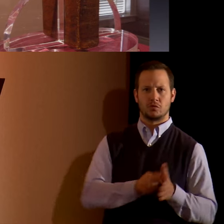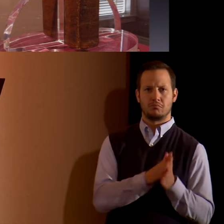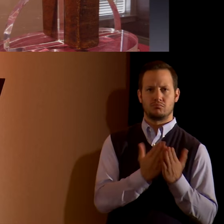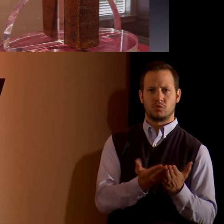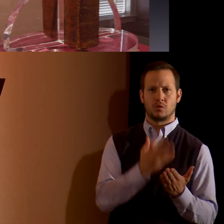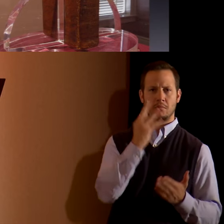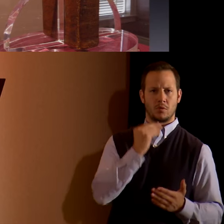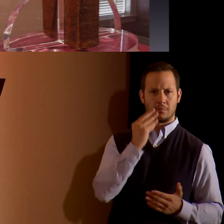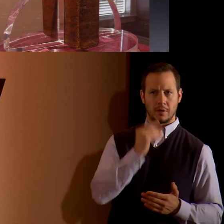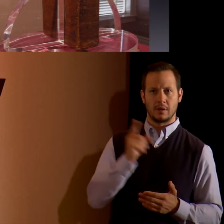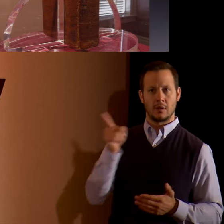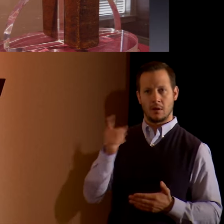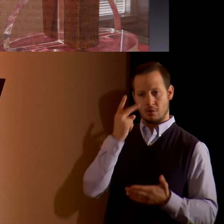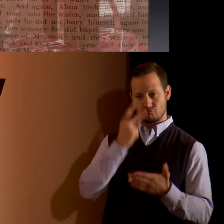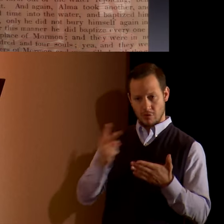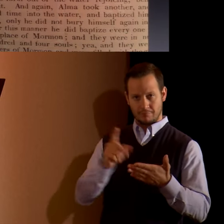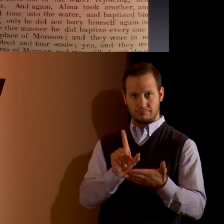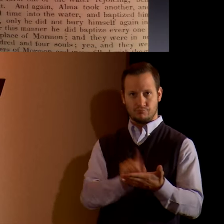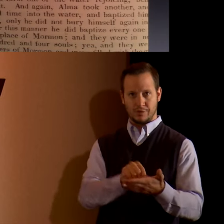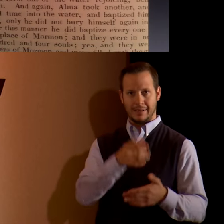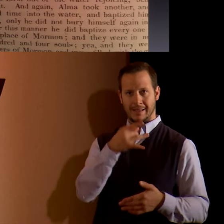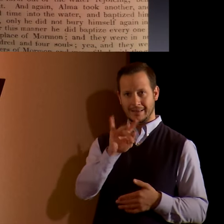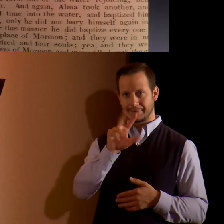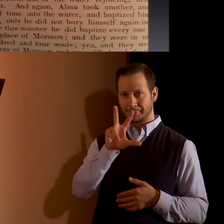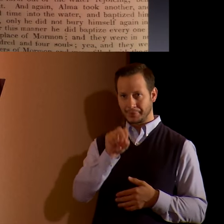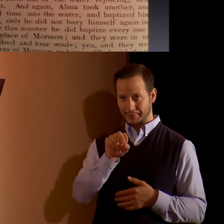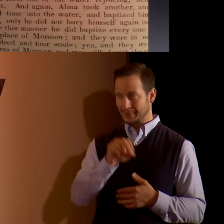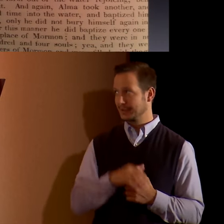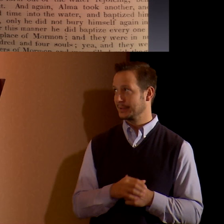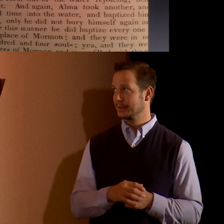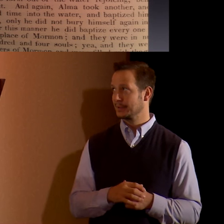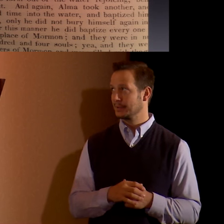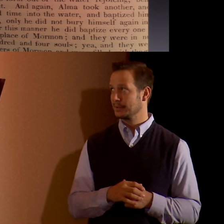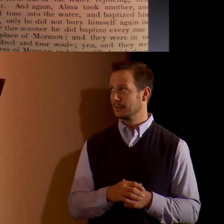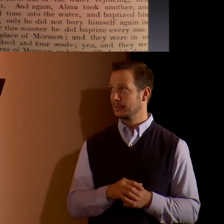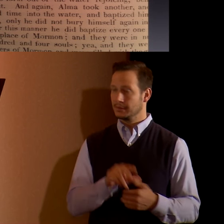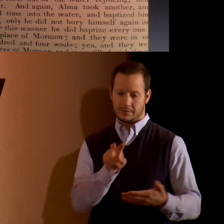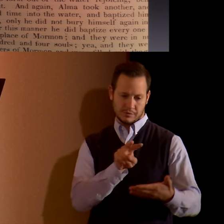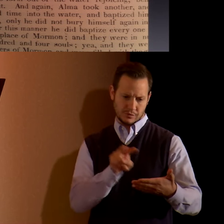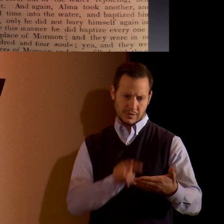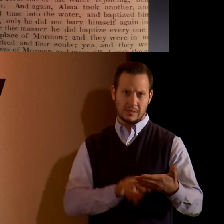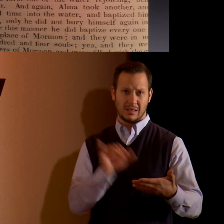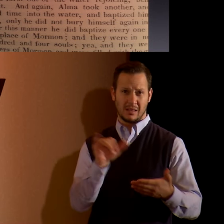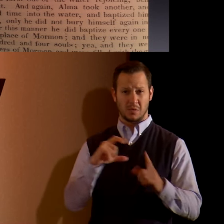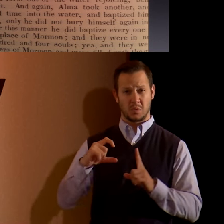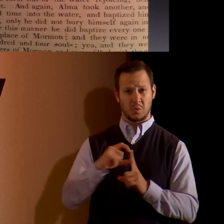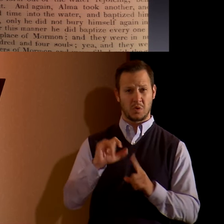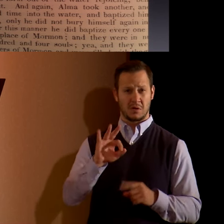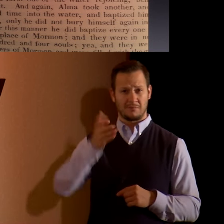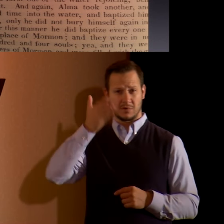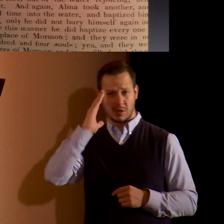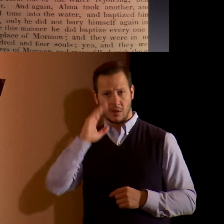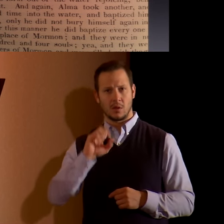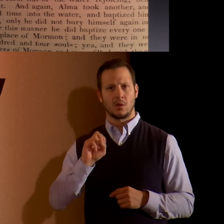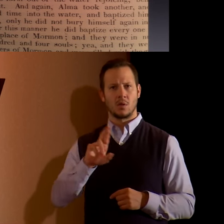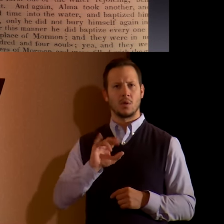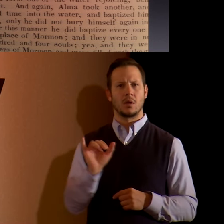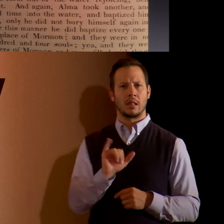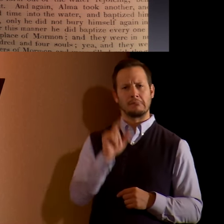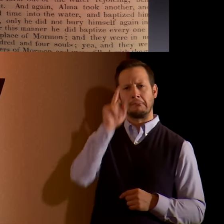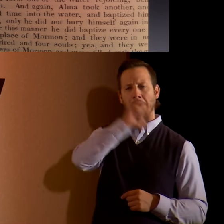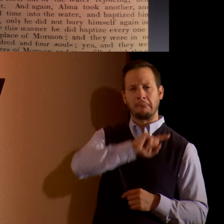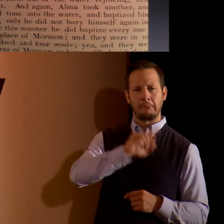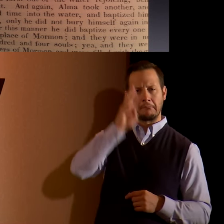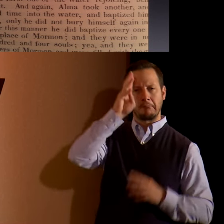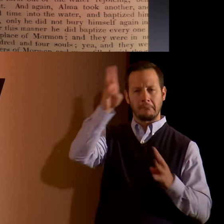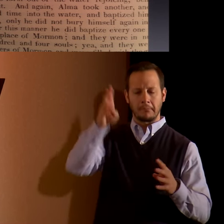the prophet's own direction in 1830. Does it read more like the Word of God, or like the fakery of a